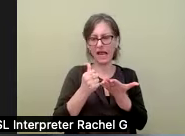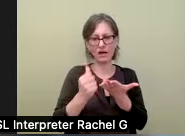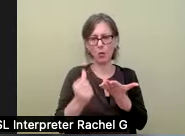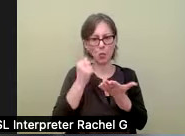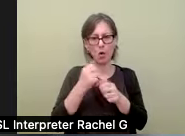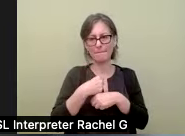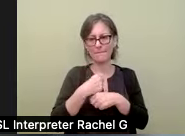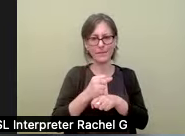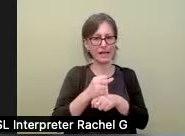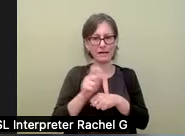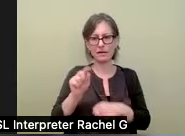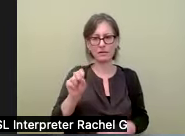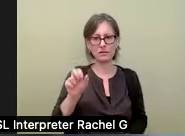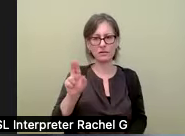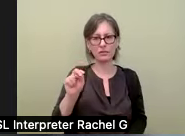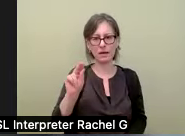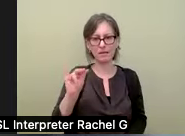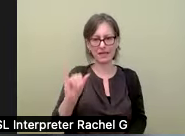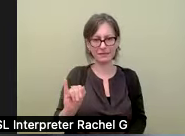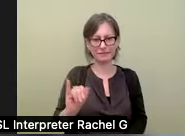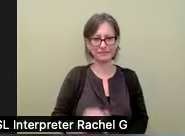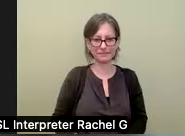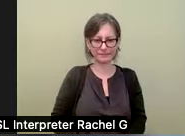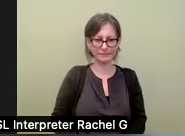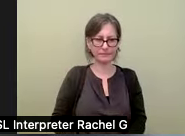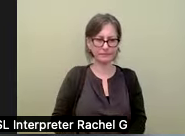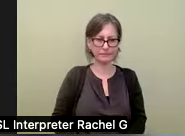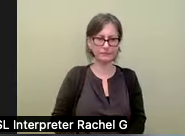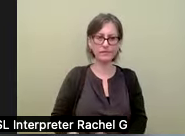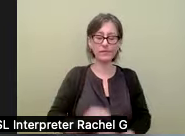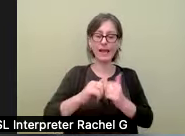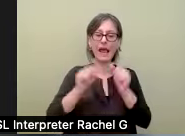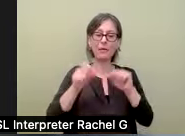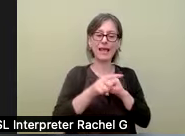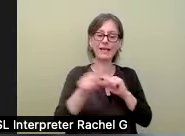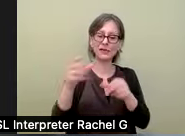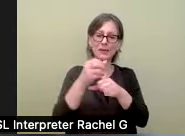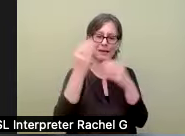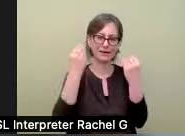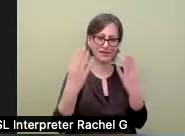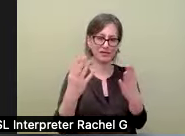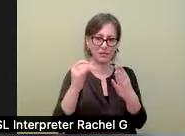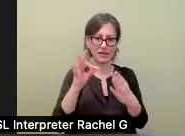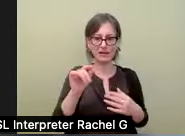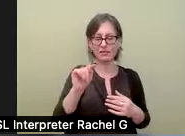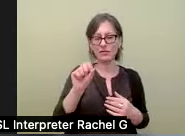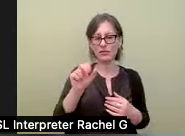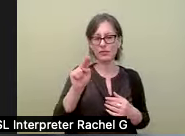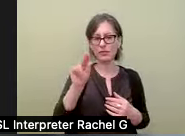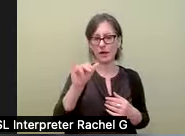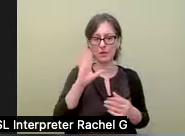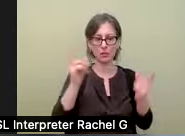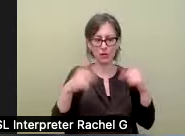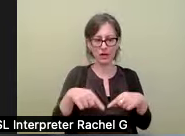produce a tsunami. Next slide. So how can you get information if a tsunami is coming? So there's several